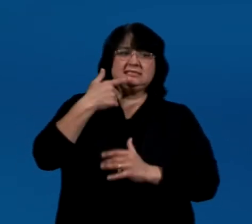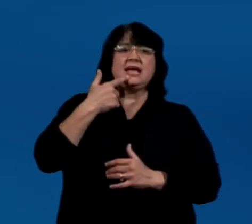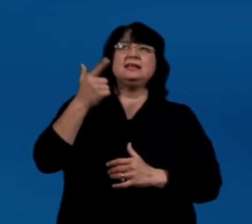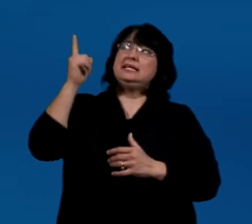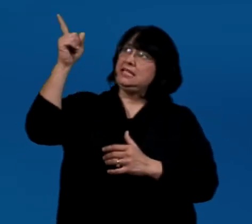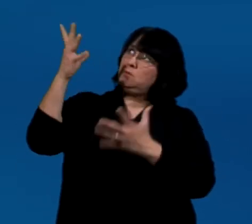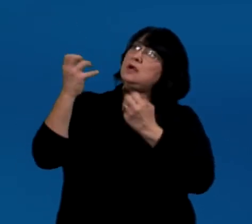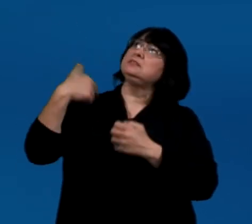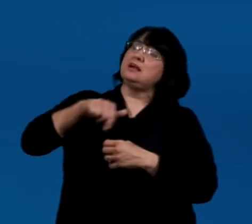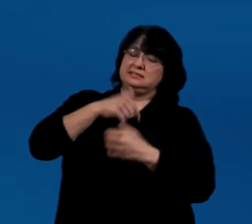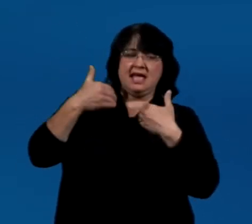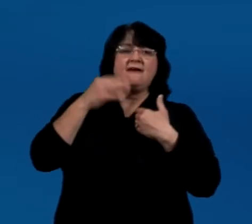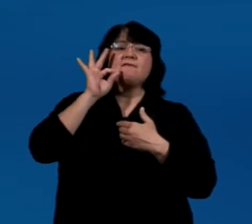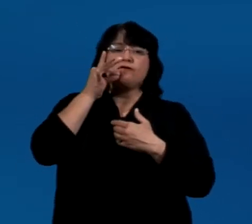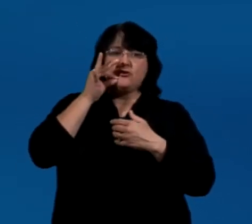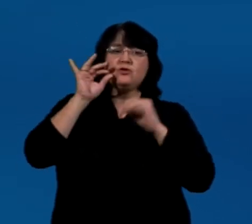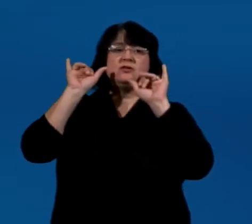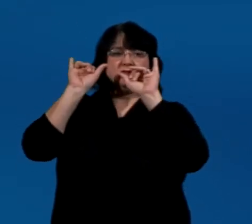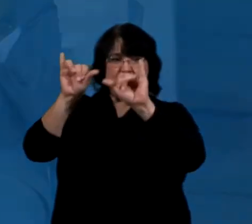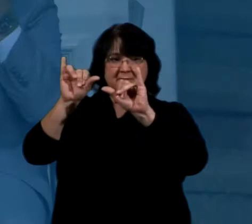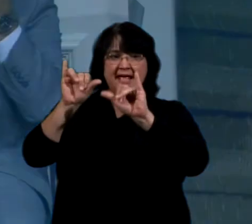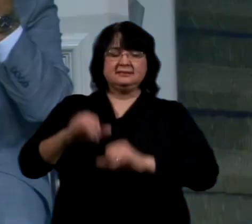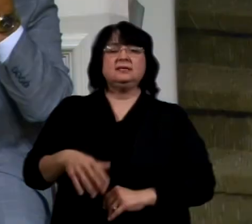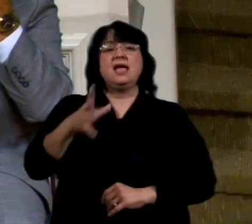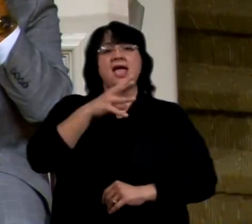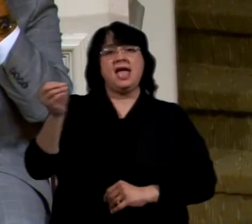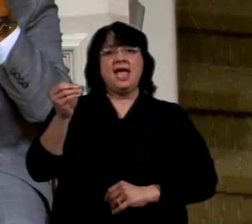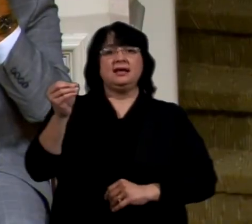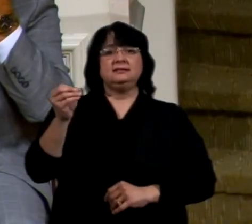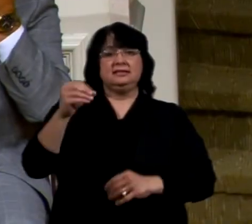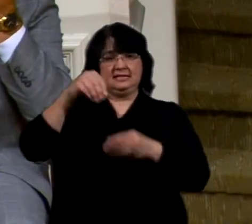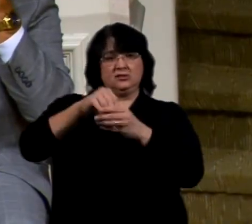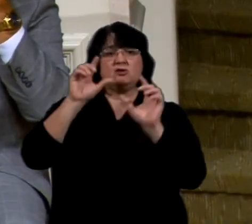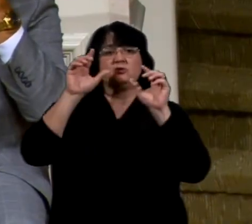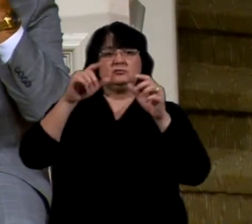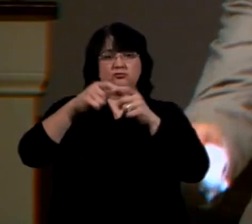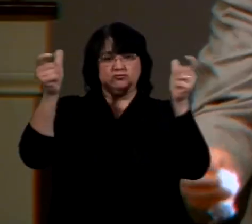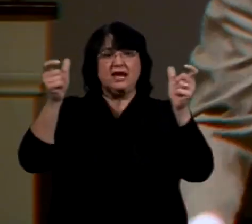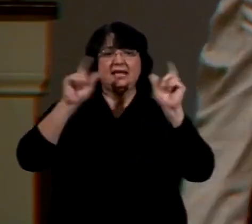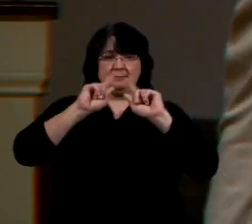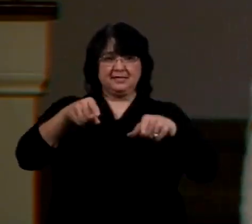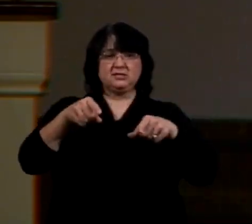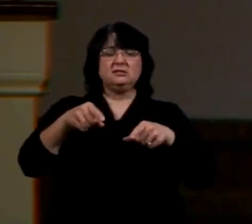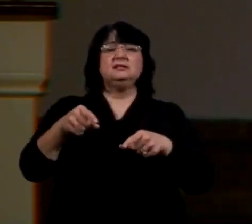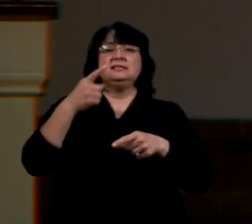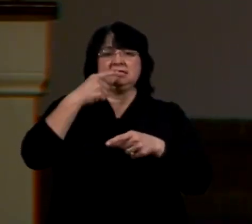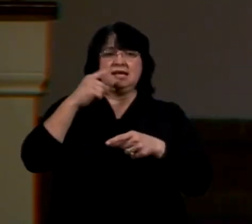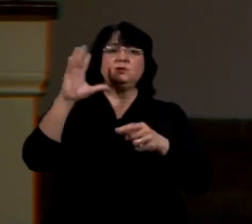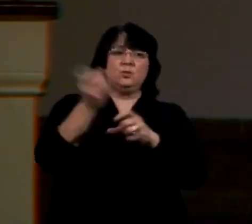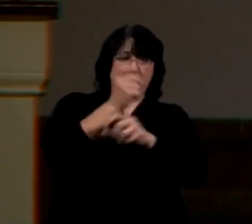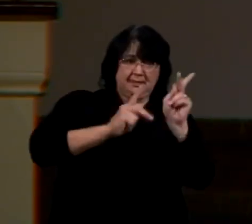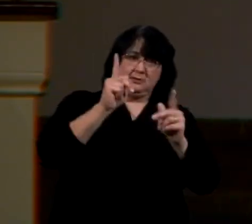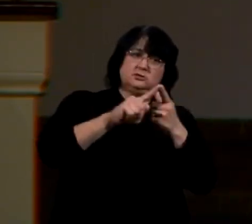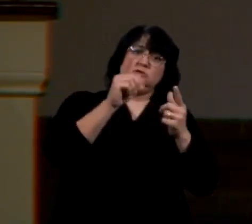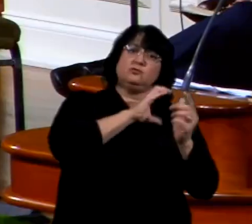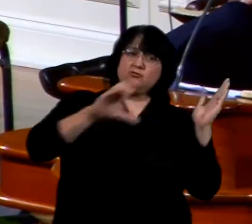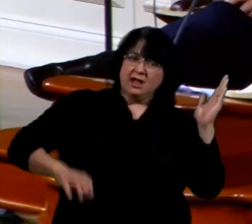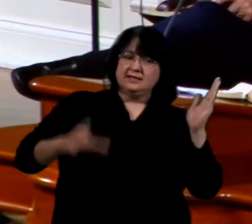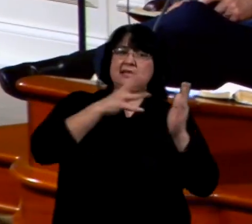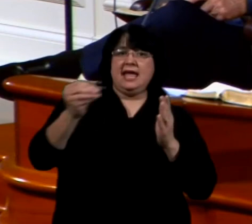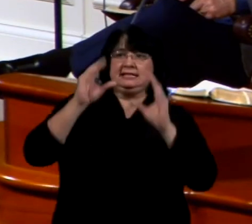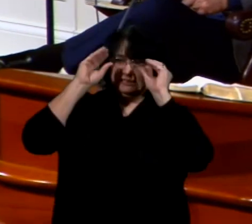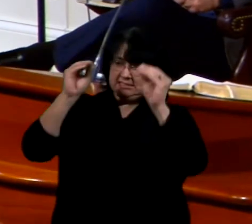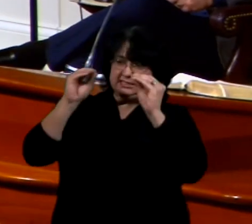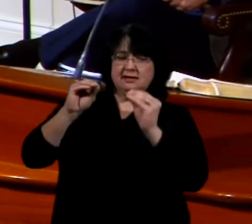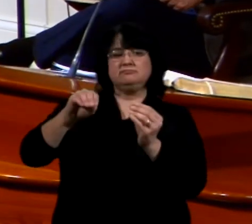remains. The three steps of the Great Commission, if you look at all of it together, is win someone to Christ, get them baptized, and then train them. Jesus